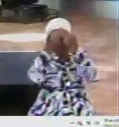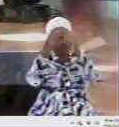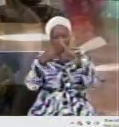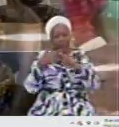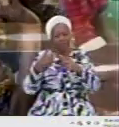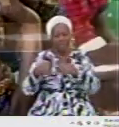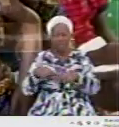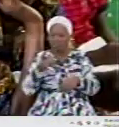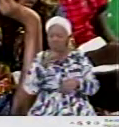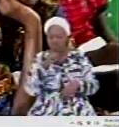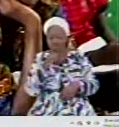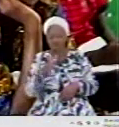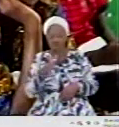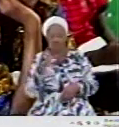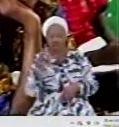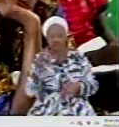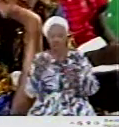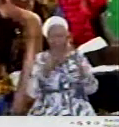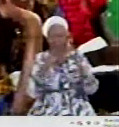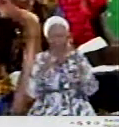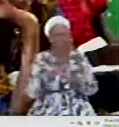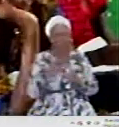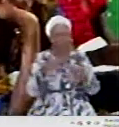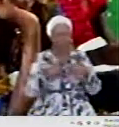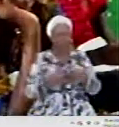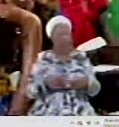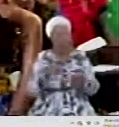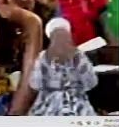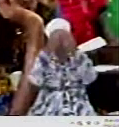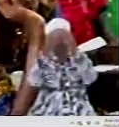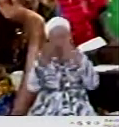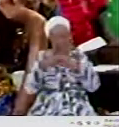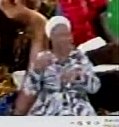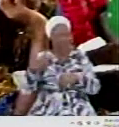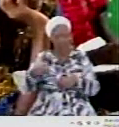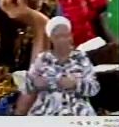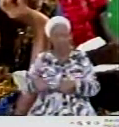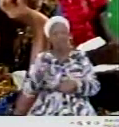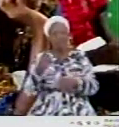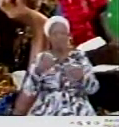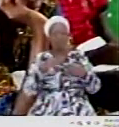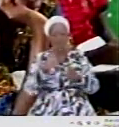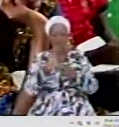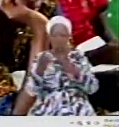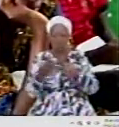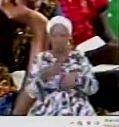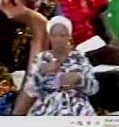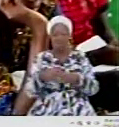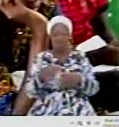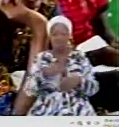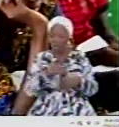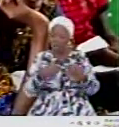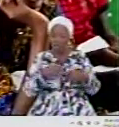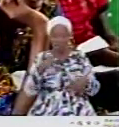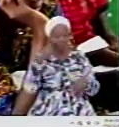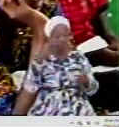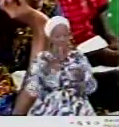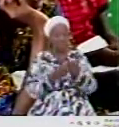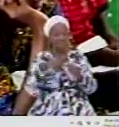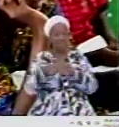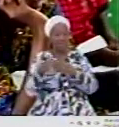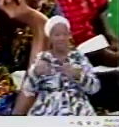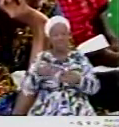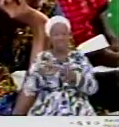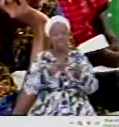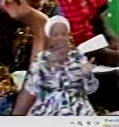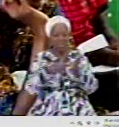eye service. I've obeyed from the heart. You have the conviction in your heart. This is the will of God. This is the word of God. And